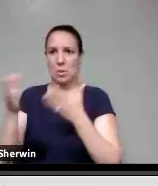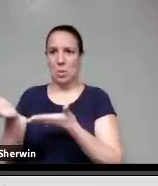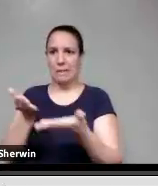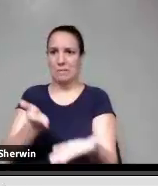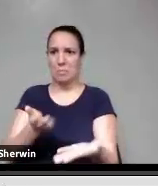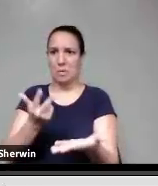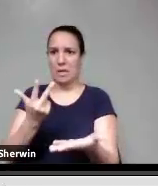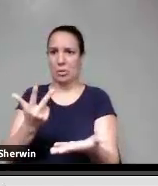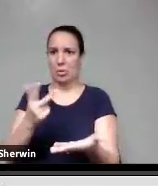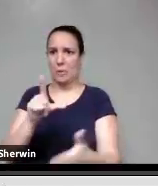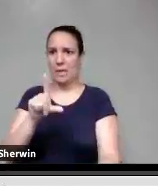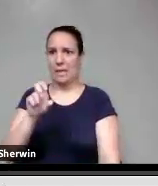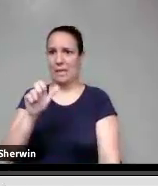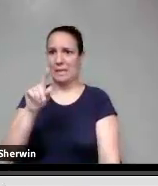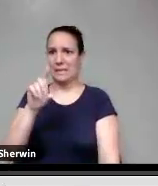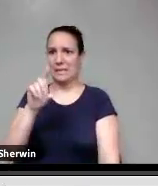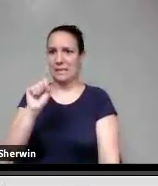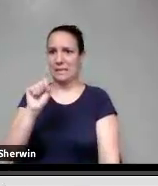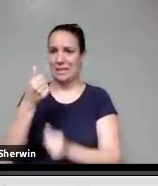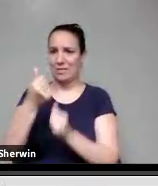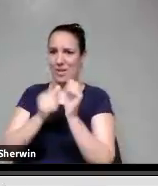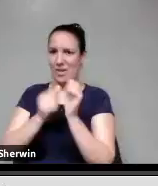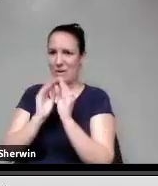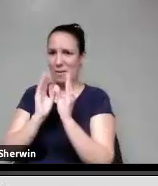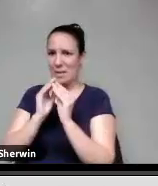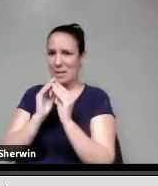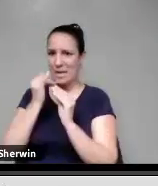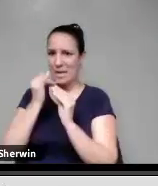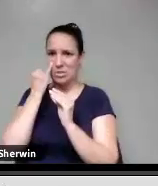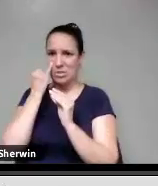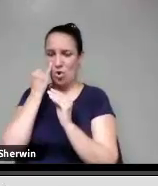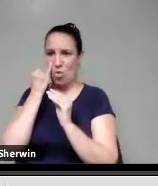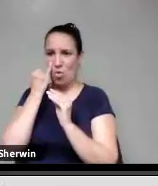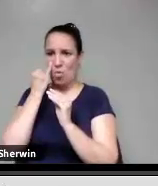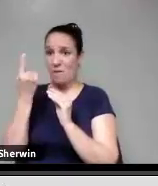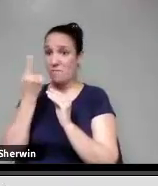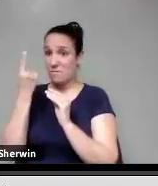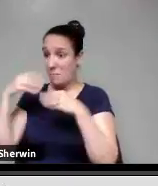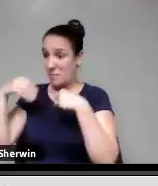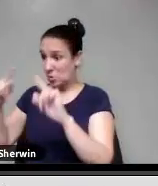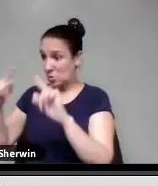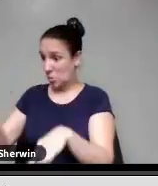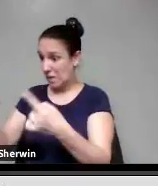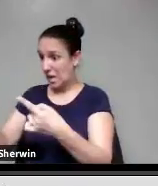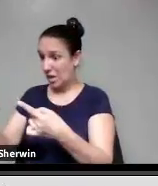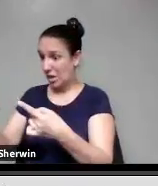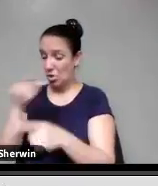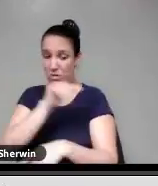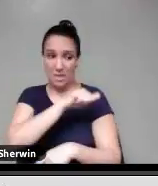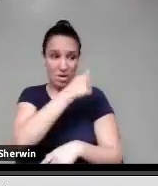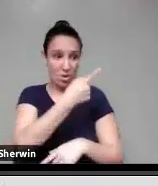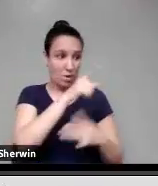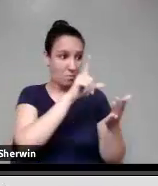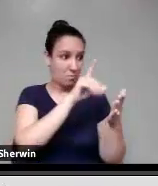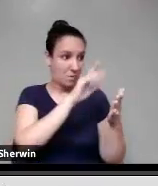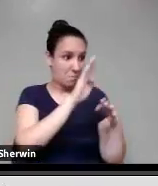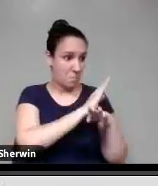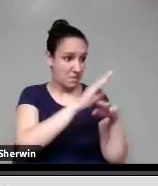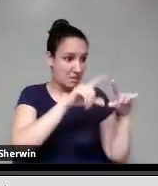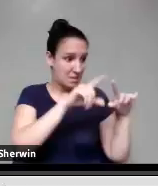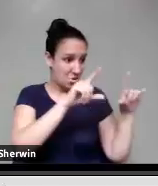every meeting. And so if there was somebody in there that sold tires, and somebody else that printed business cards, and somebody else that did